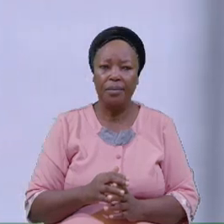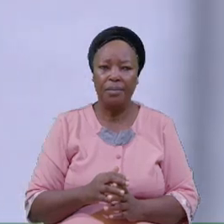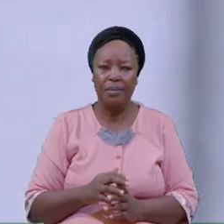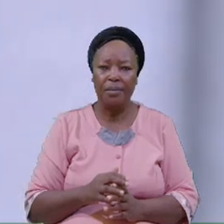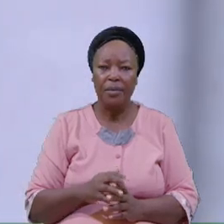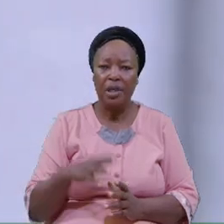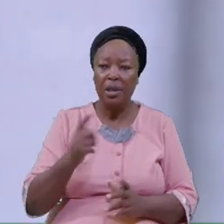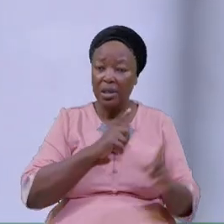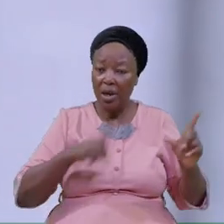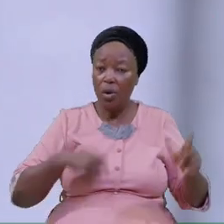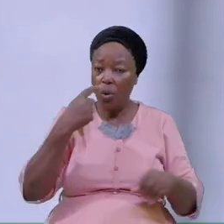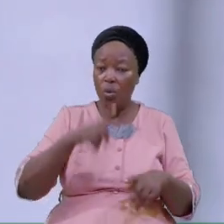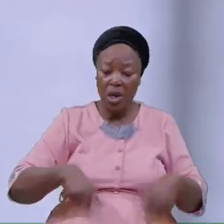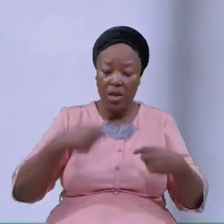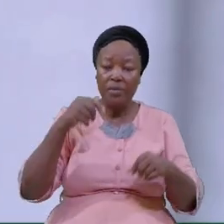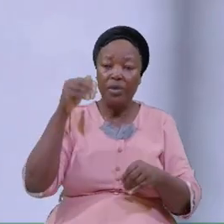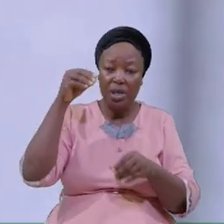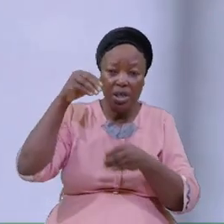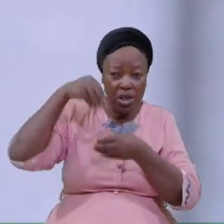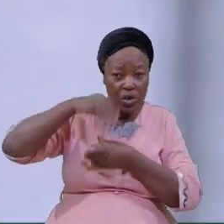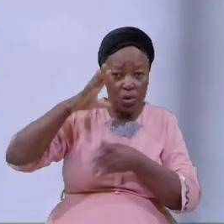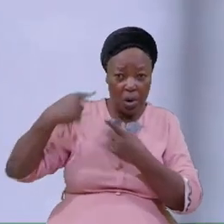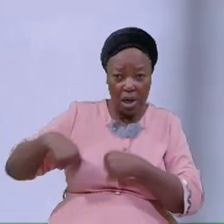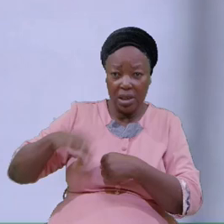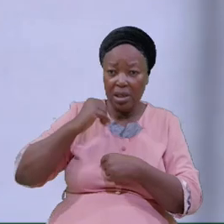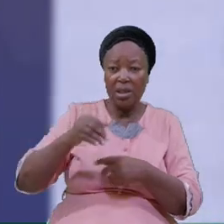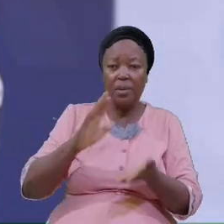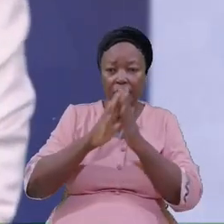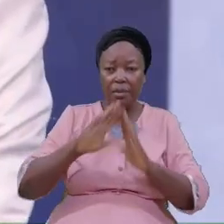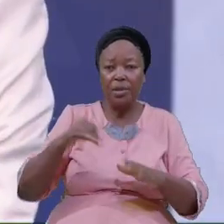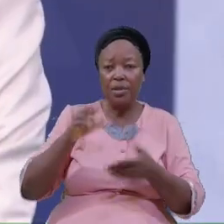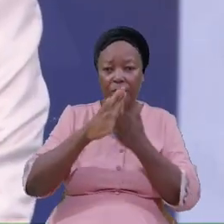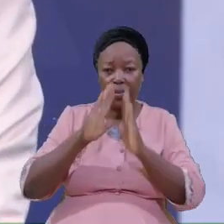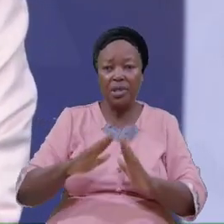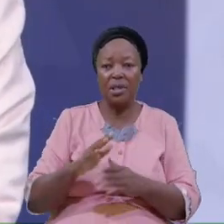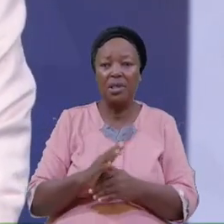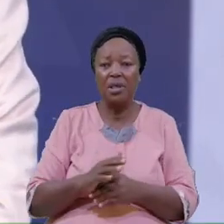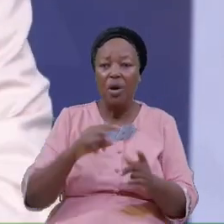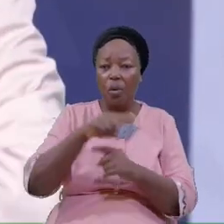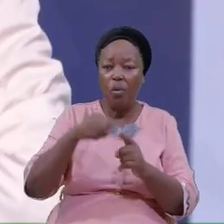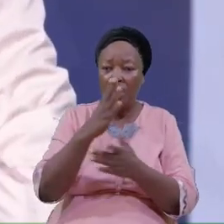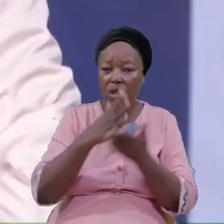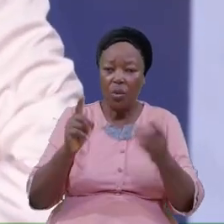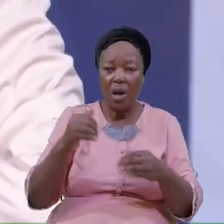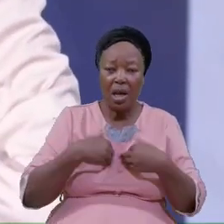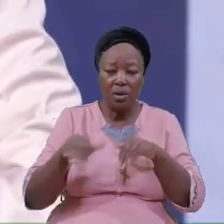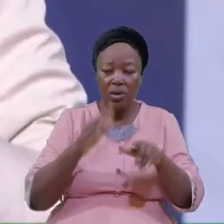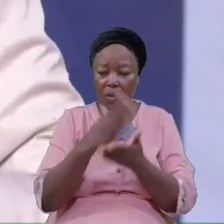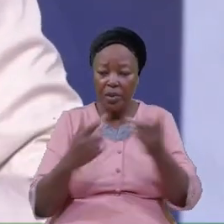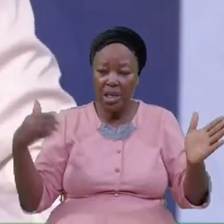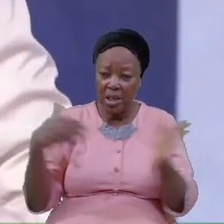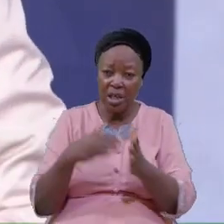is the Prince of Peace. Le Seigneur qui vit en toi est le Prince de paix. When somebody has done something against you, listen to